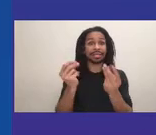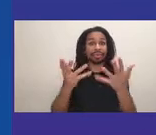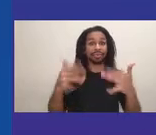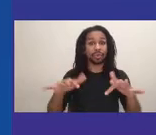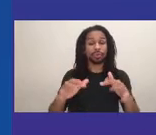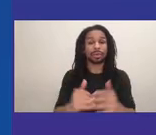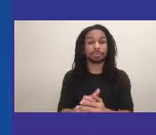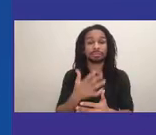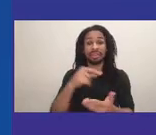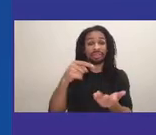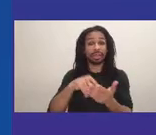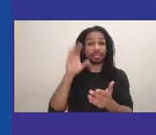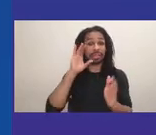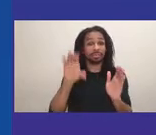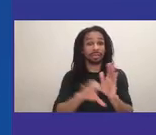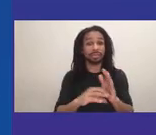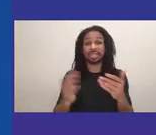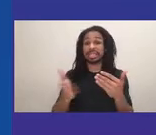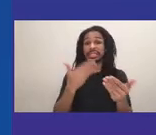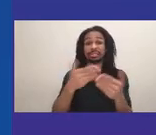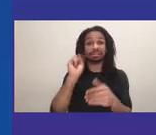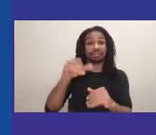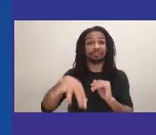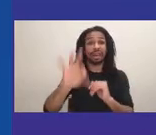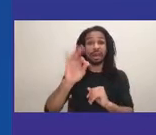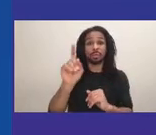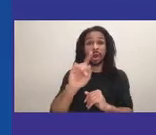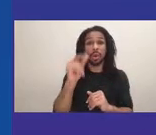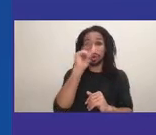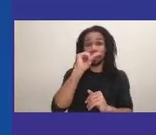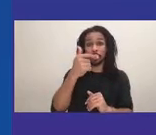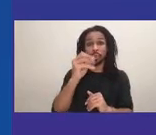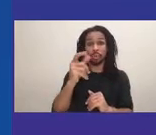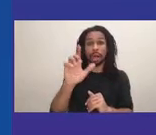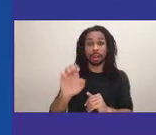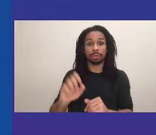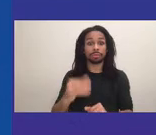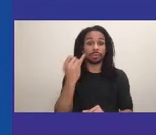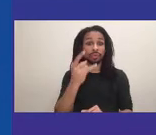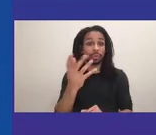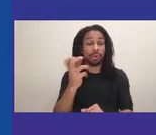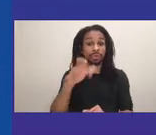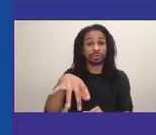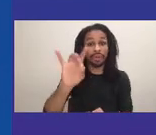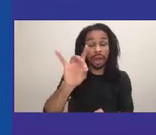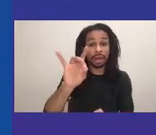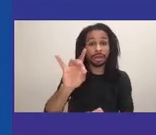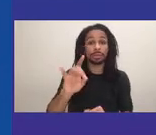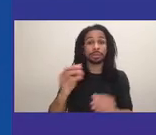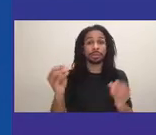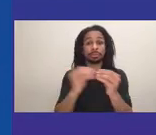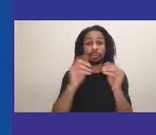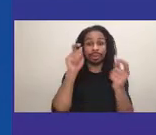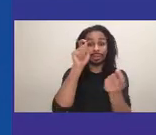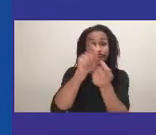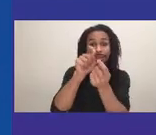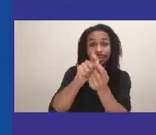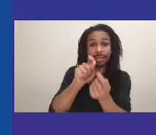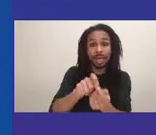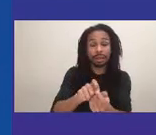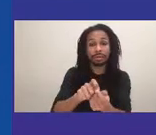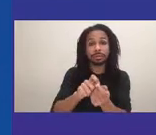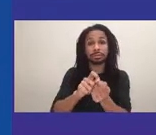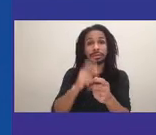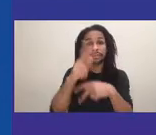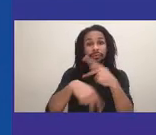easily found on Google. So if you want to find a more detailed version